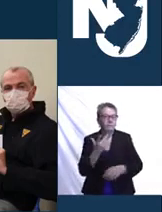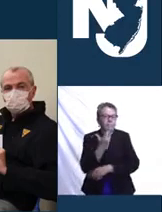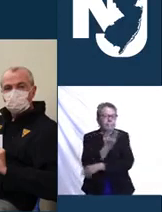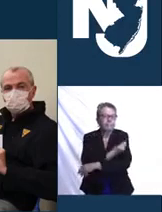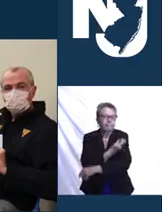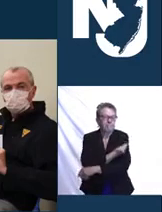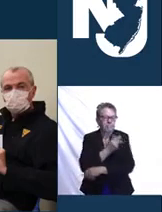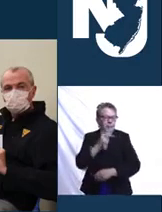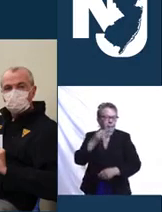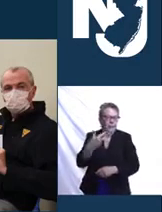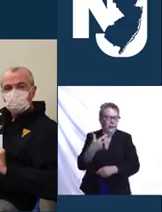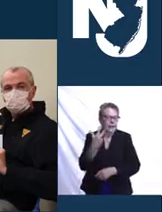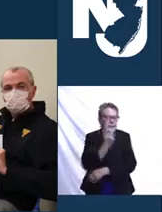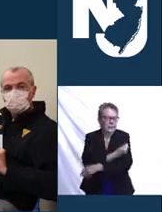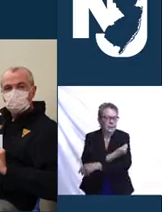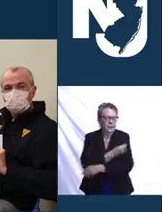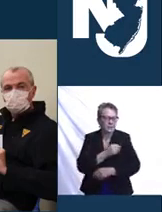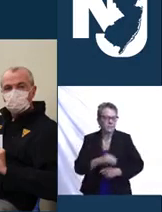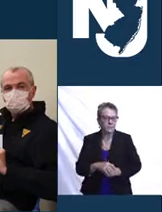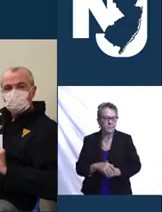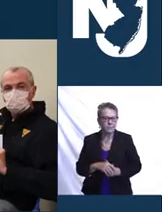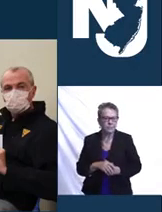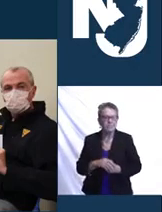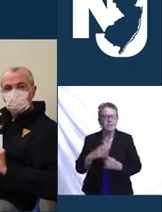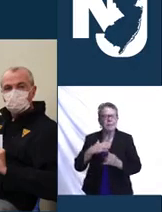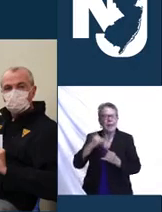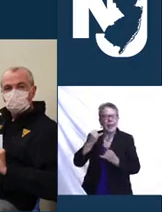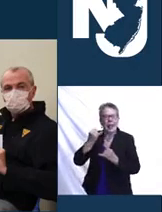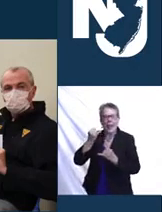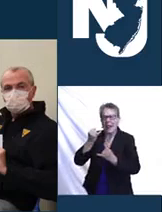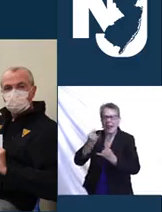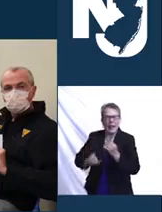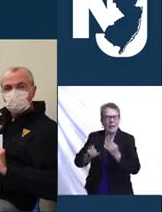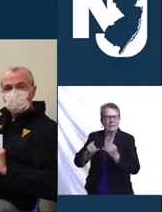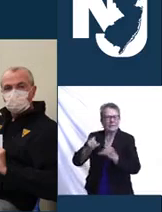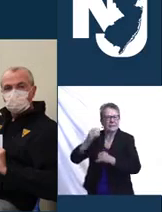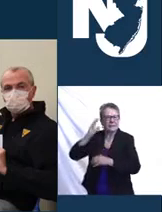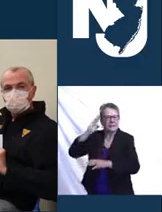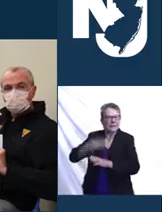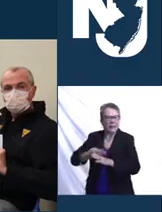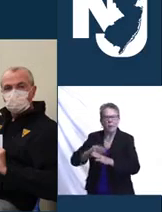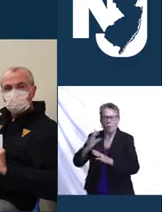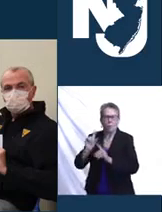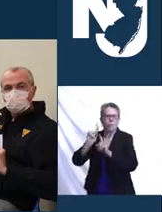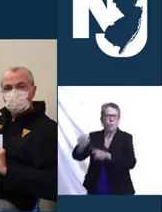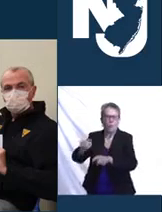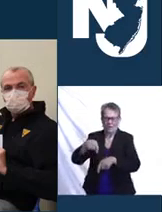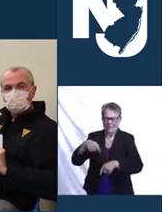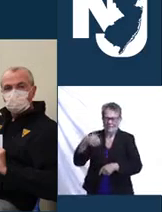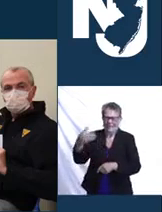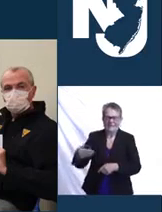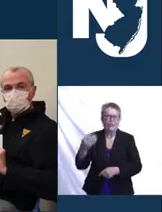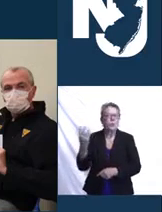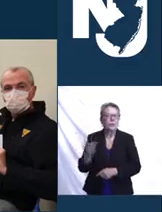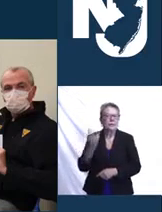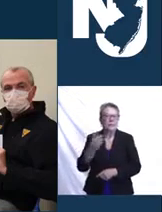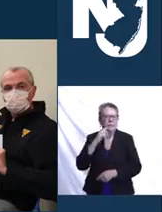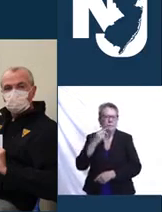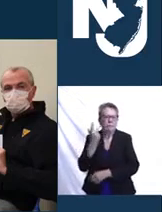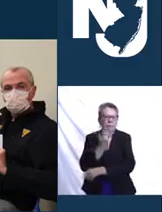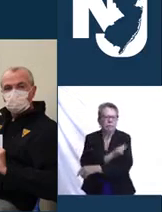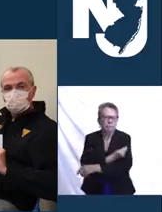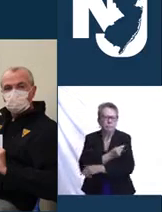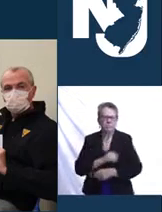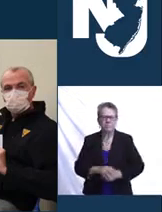way, easy peasy, did it at Monmouth Medical Center in Long Branch in Monmouth County. Judy was in and out. As always, great